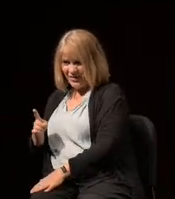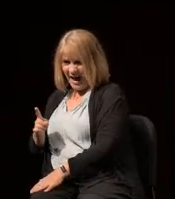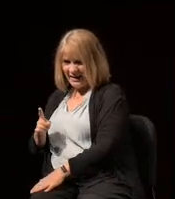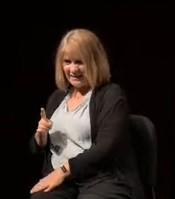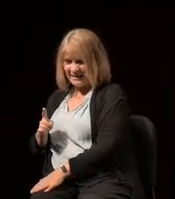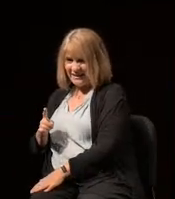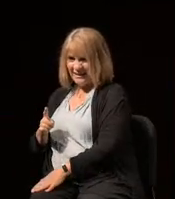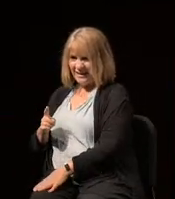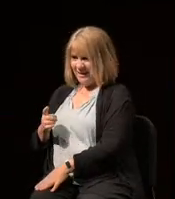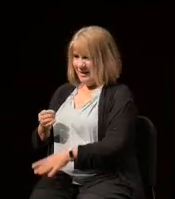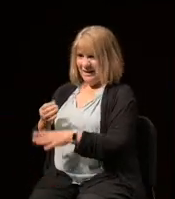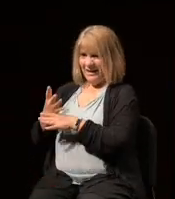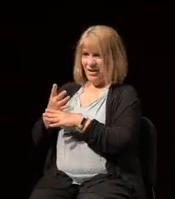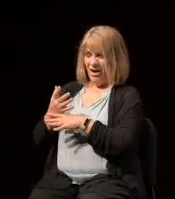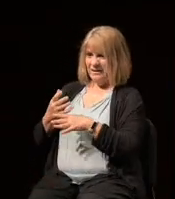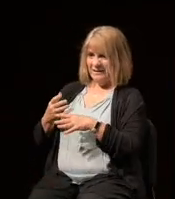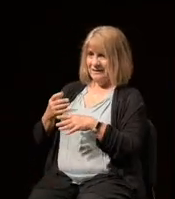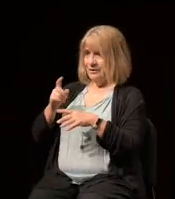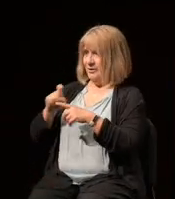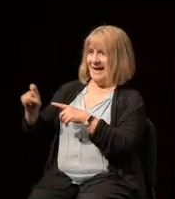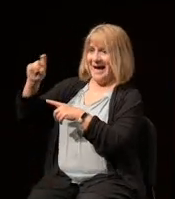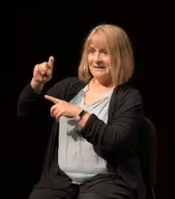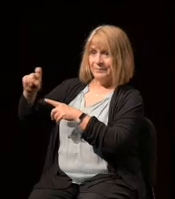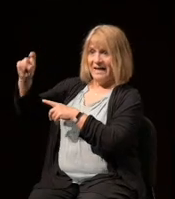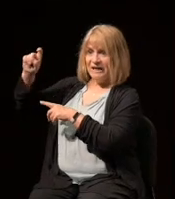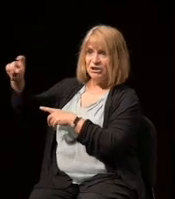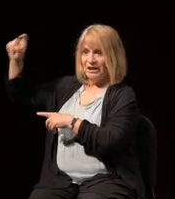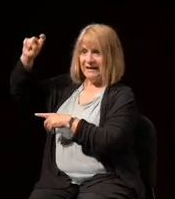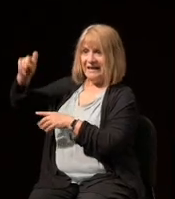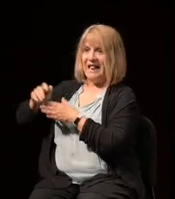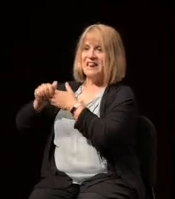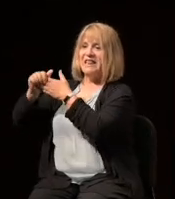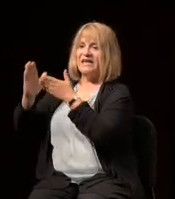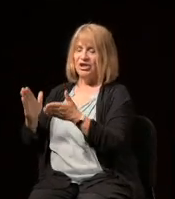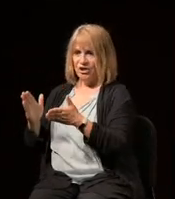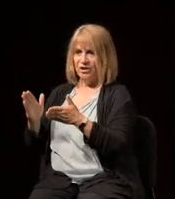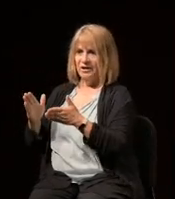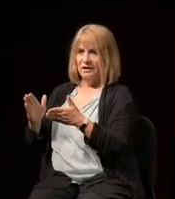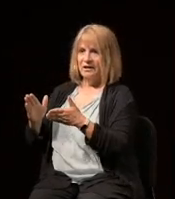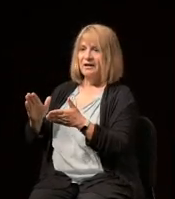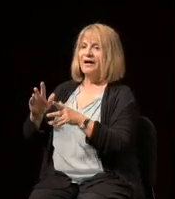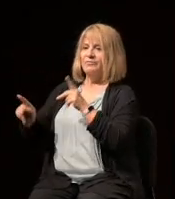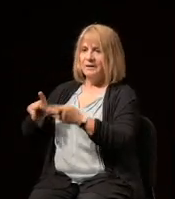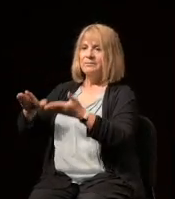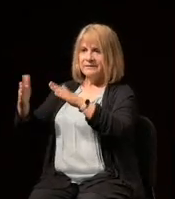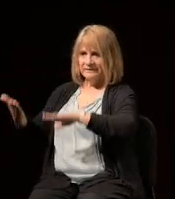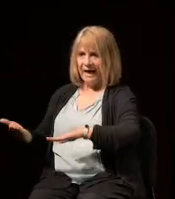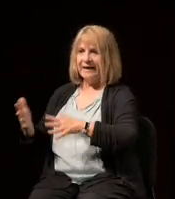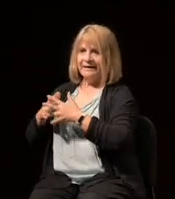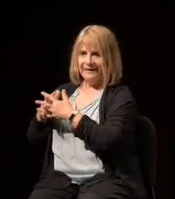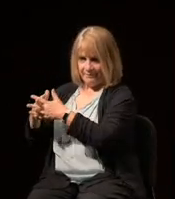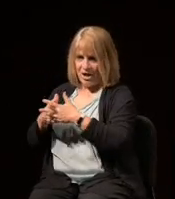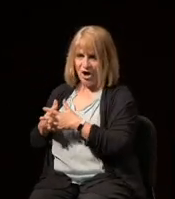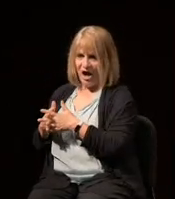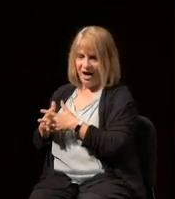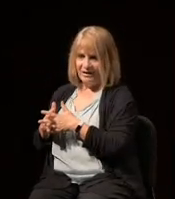lead in the loss of life and the cases of this pandemic around the world. And indeed,